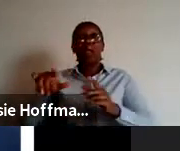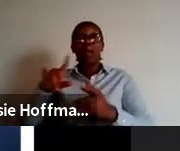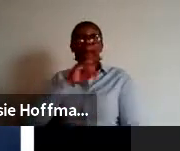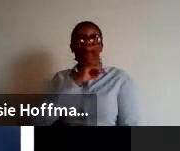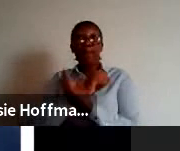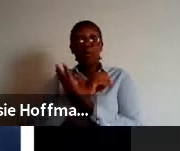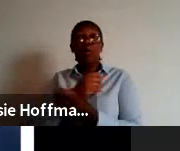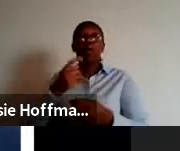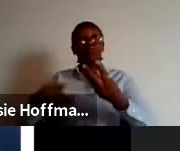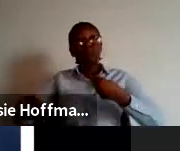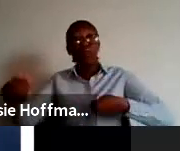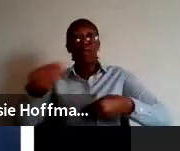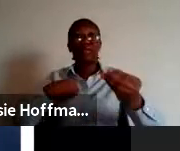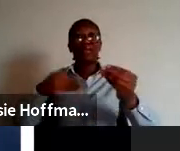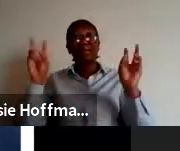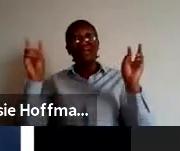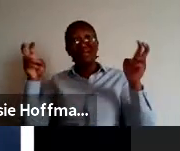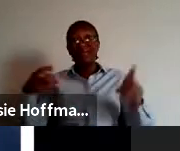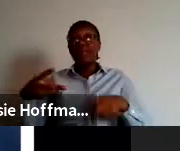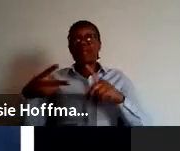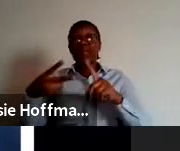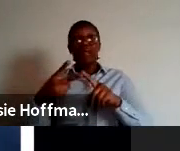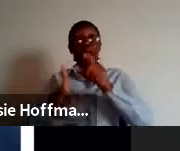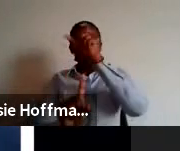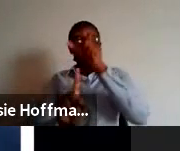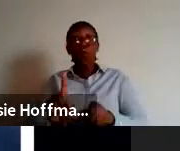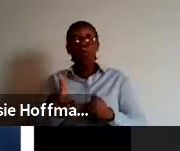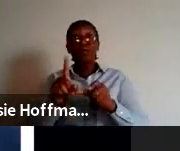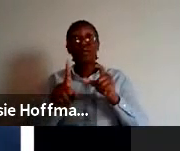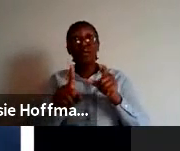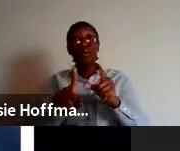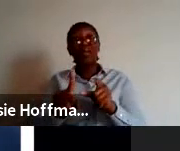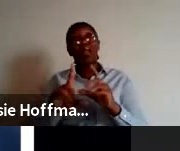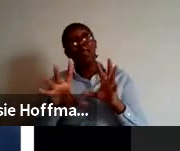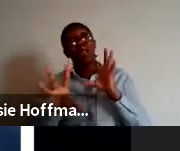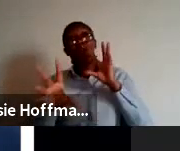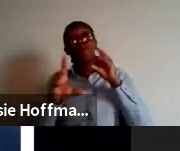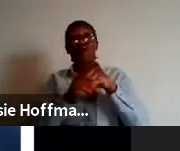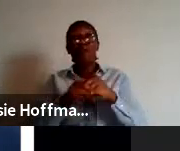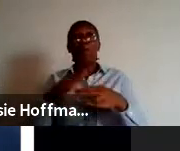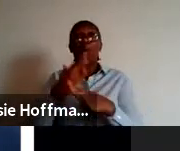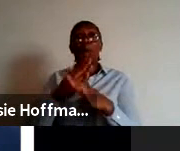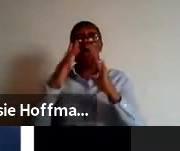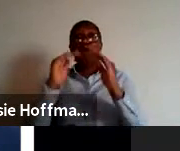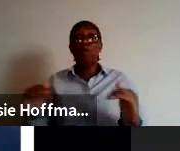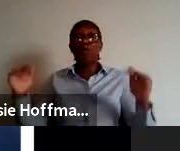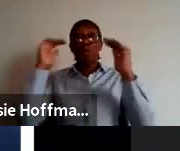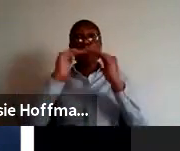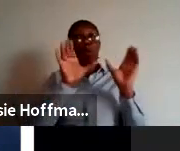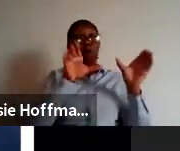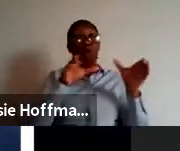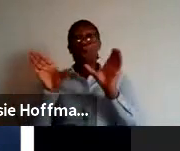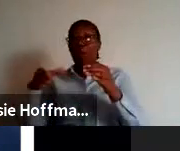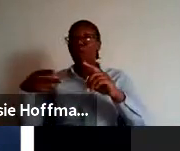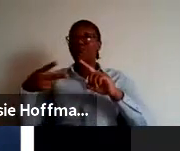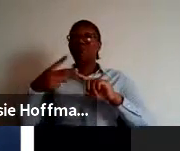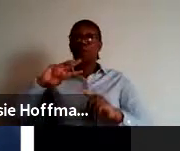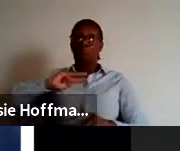trade. She's also involved in employment equity committees and women in